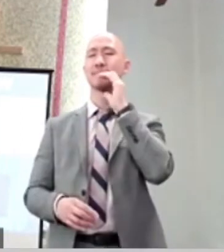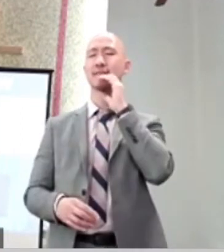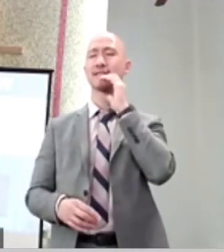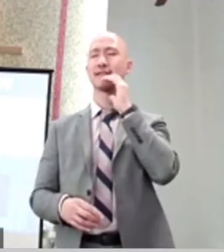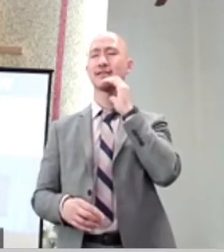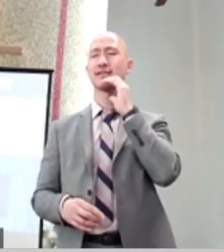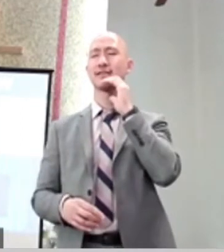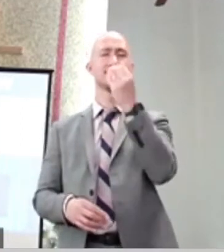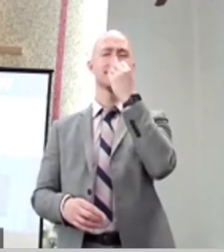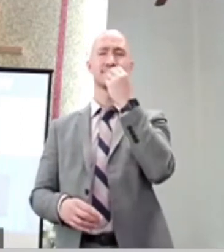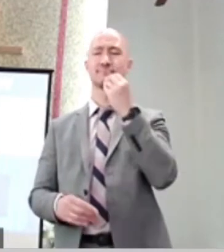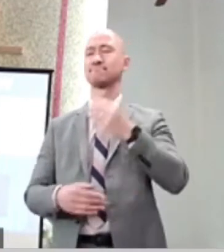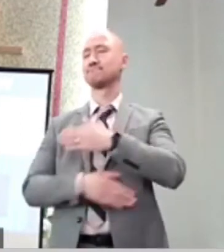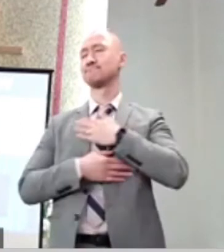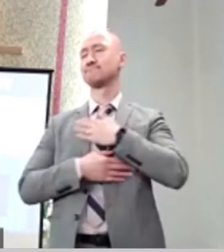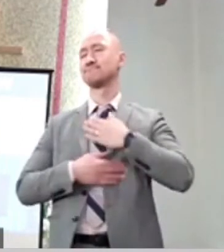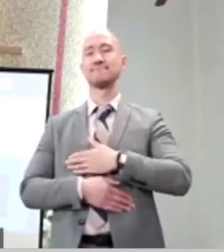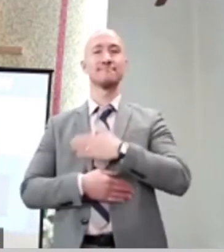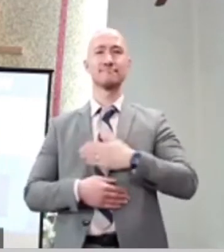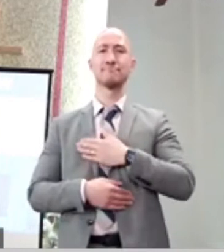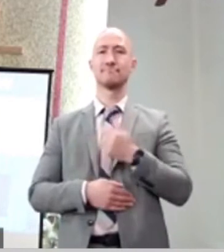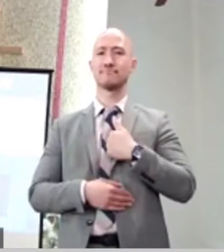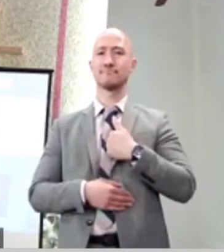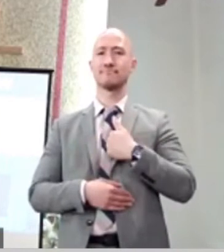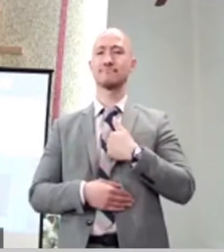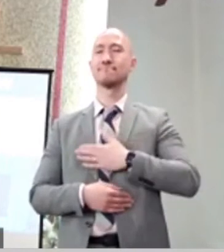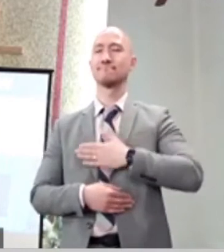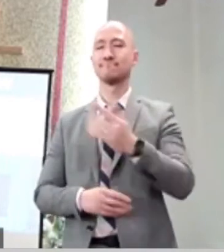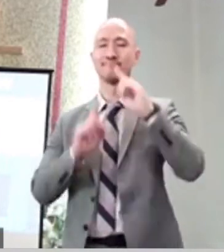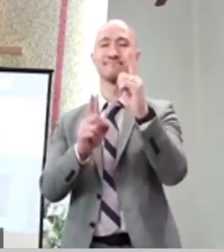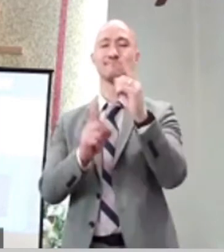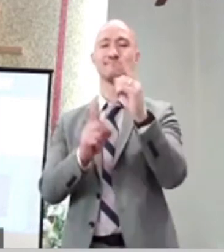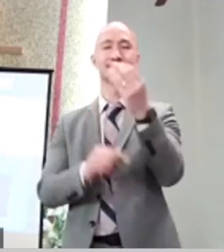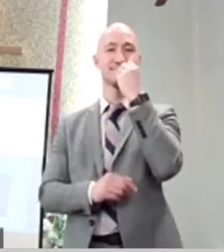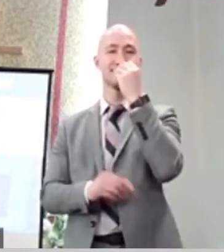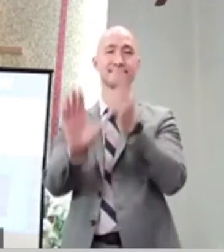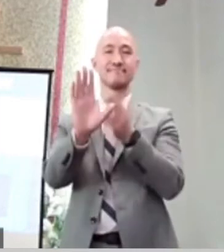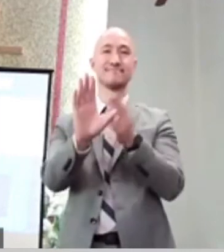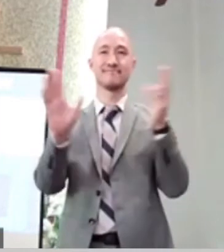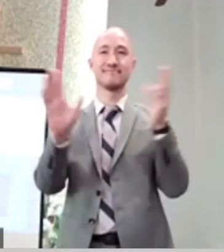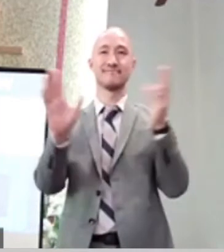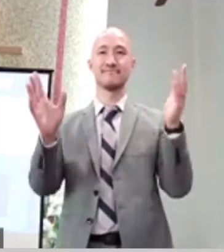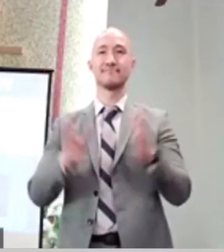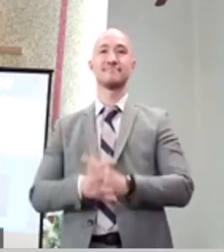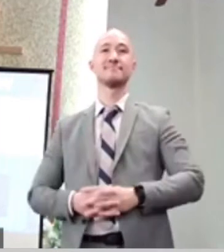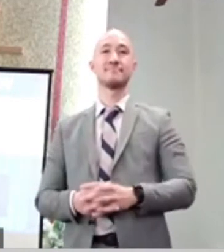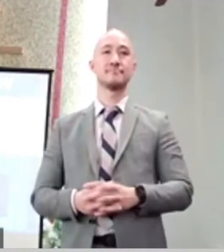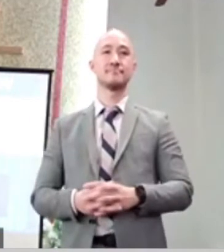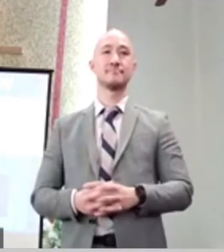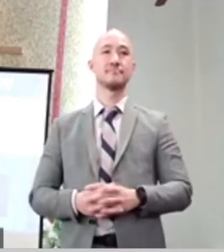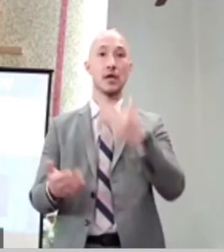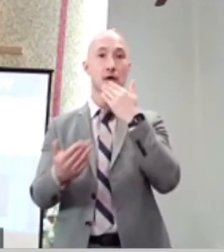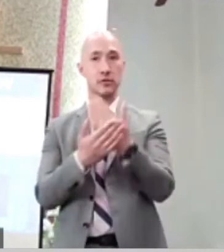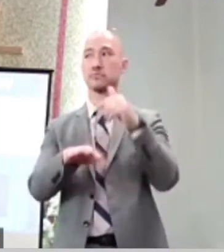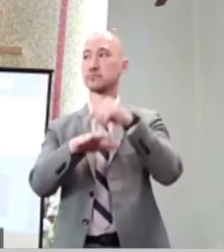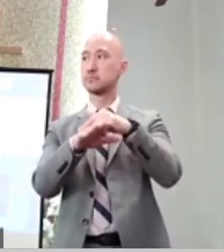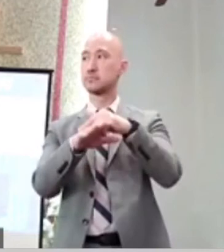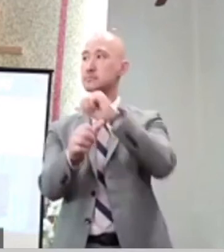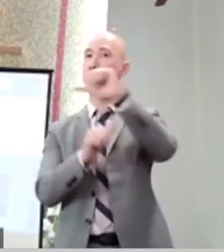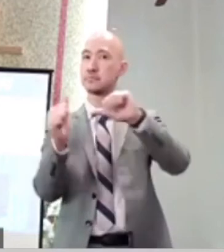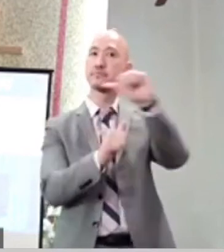con gandules, pasteles, you know, we have some pernil. Oh, yeah, I'm there already. And that's how you get a reaction from some